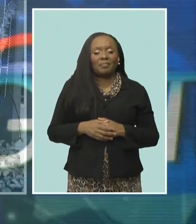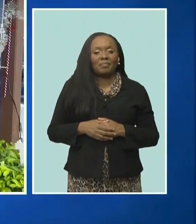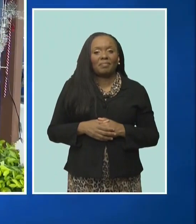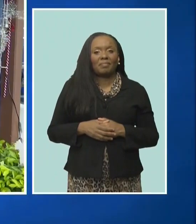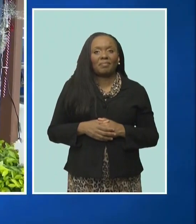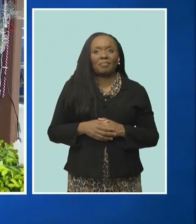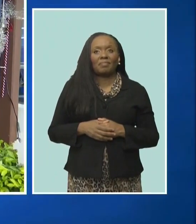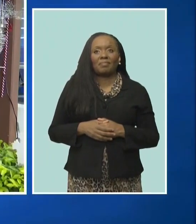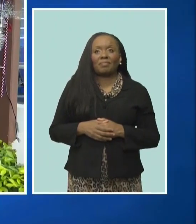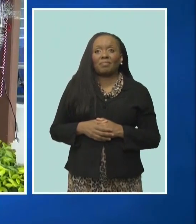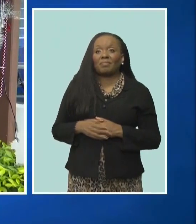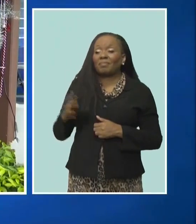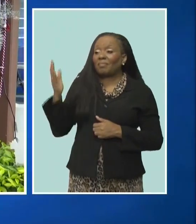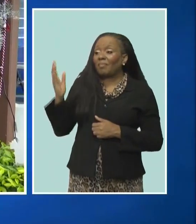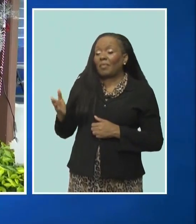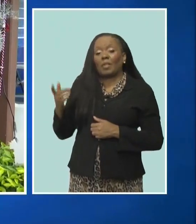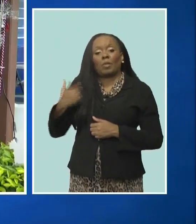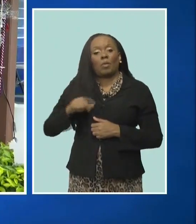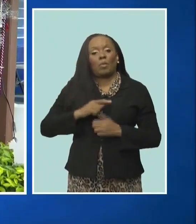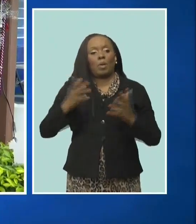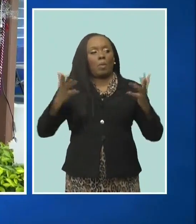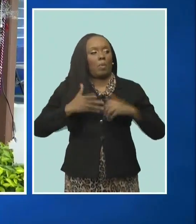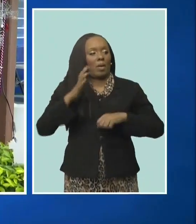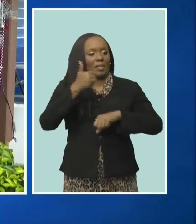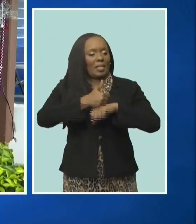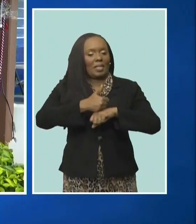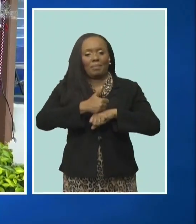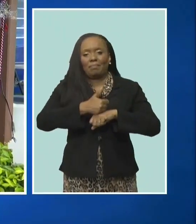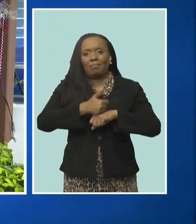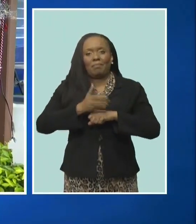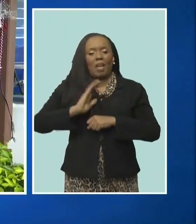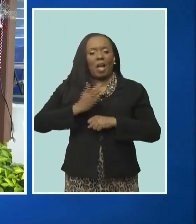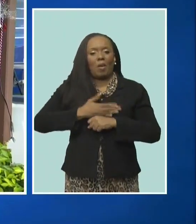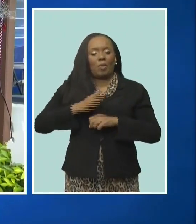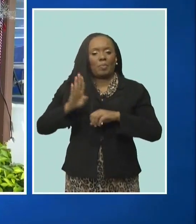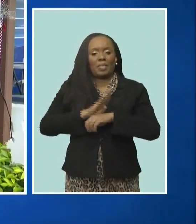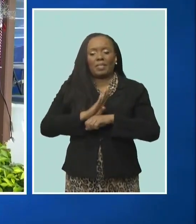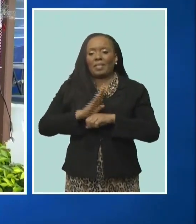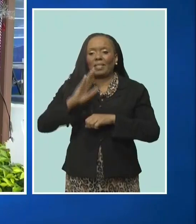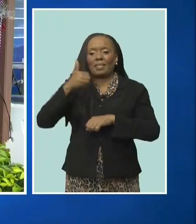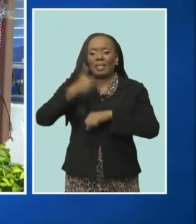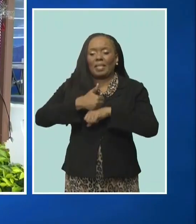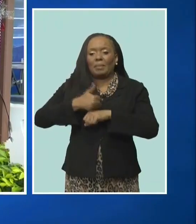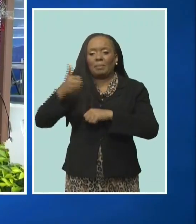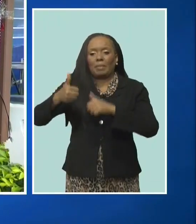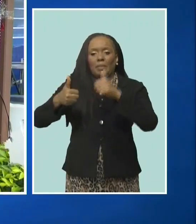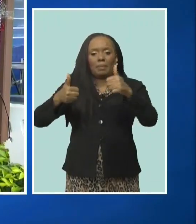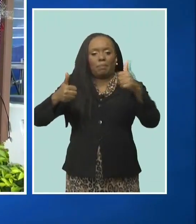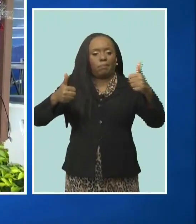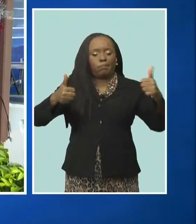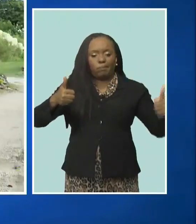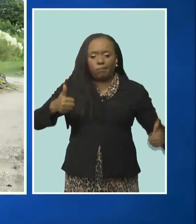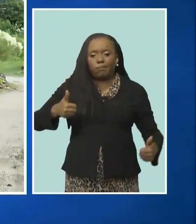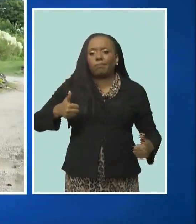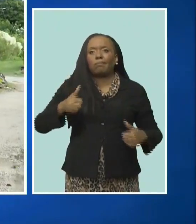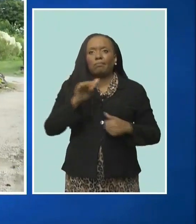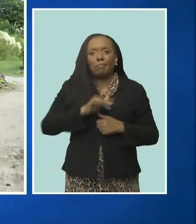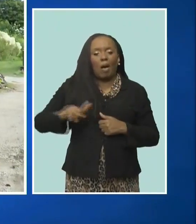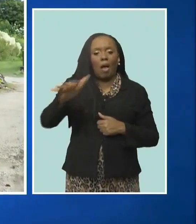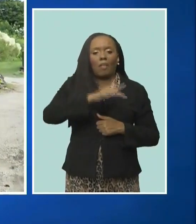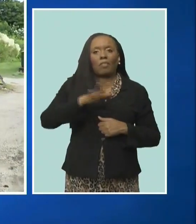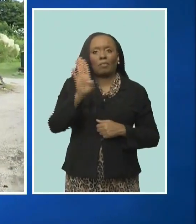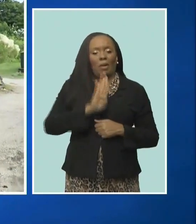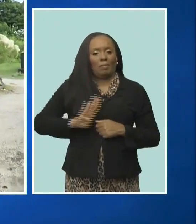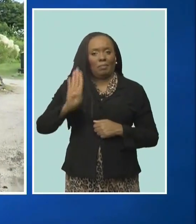We're still looking to have that franchise where we can branch off into various parts of the island. Right